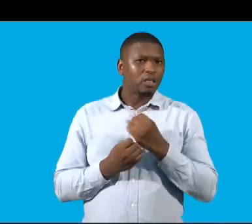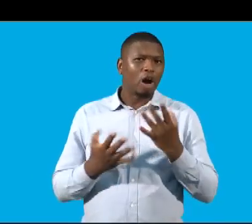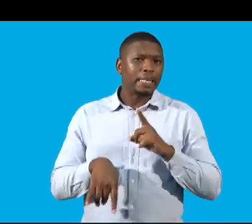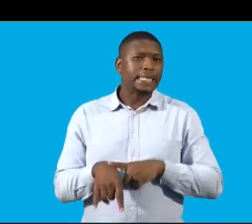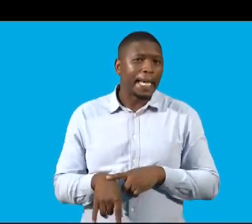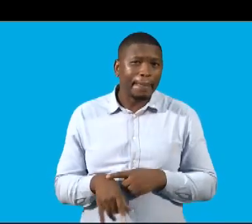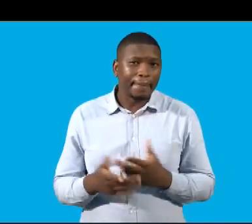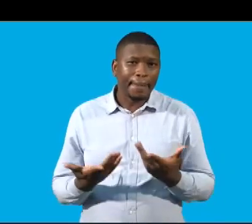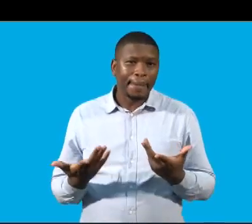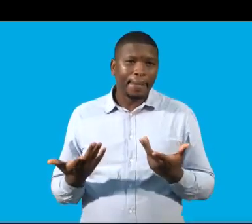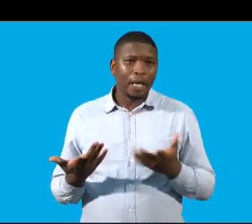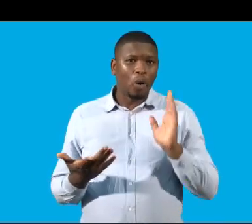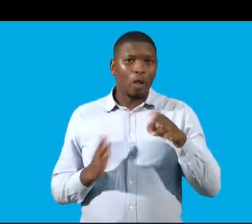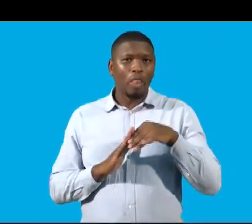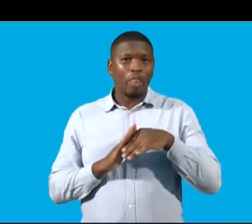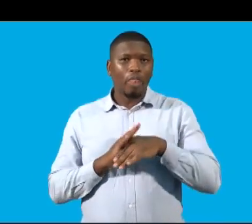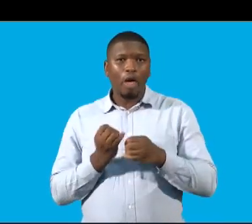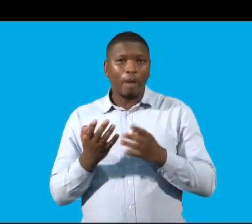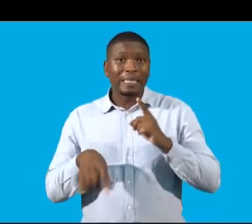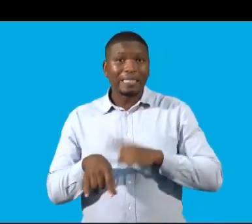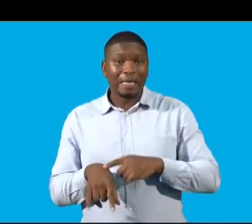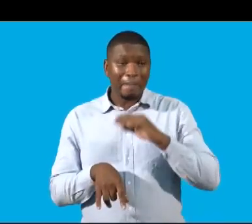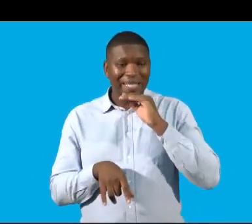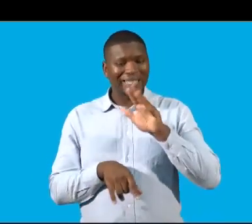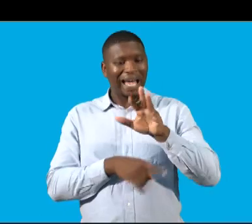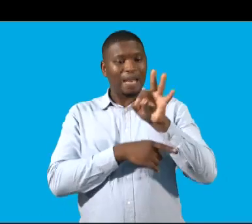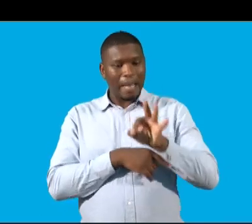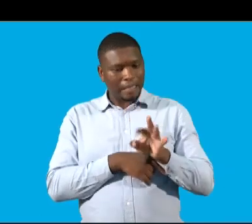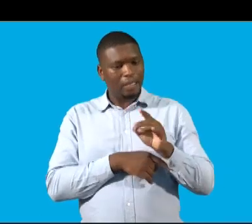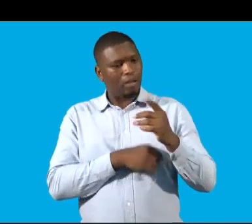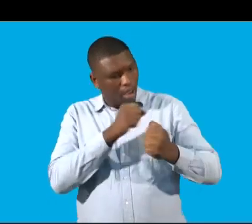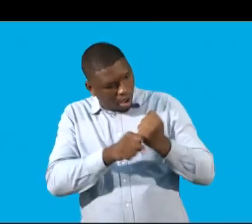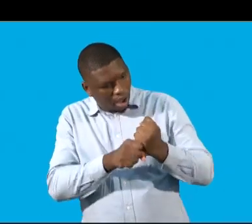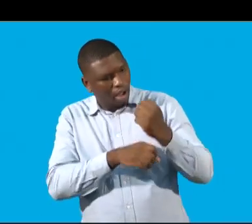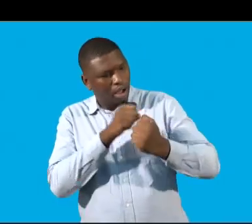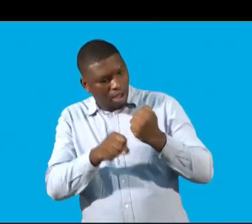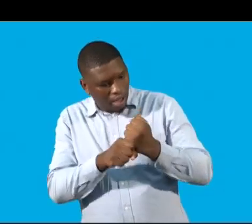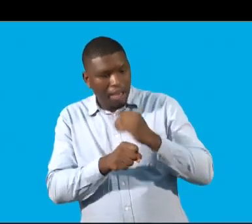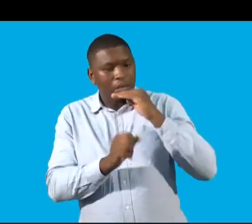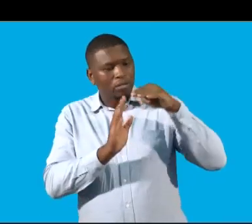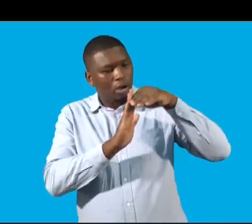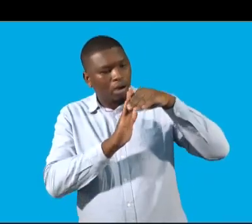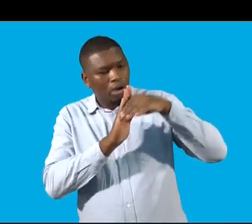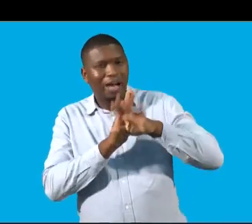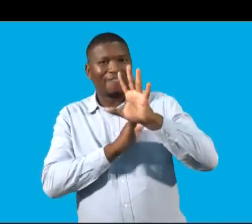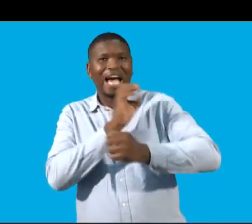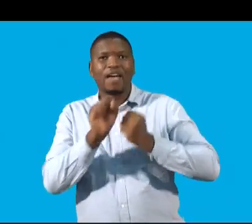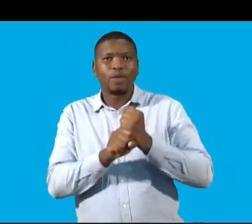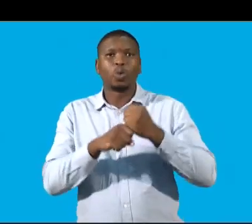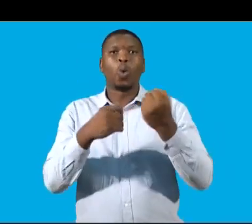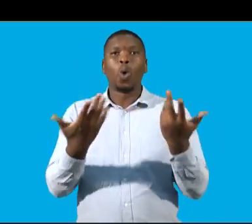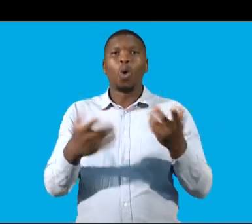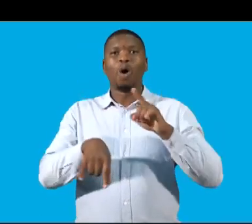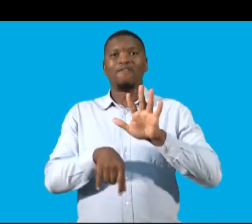this tractor going to decrease? Well, it's 9% per annum, which means it's going to be 5